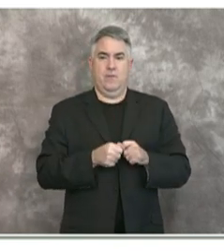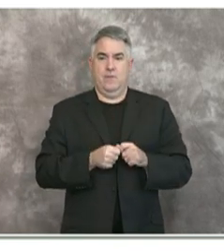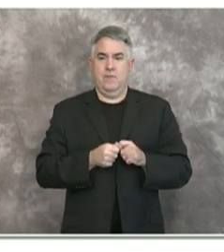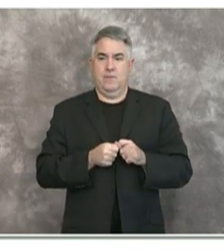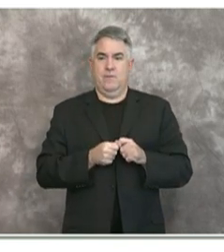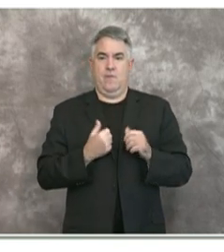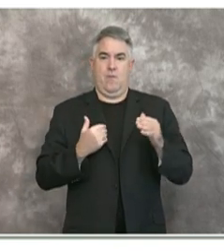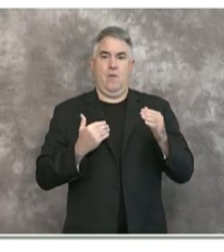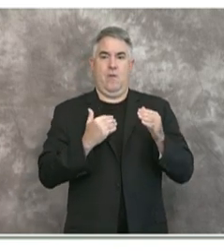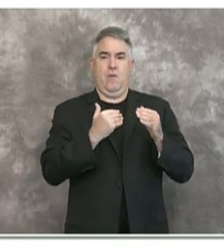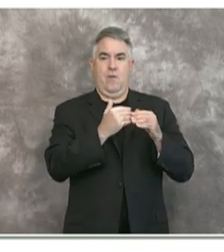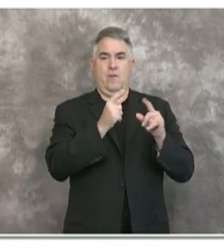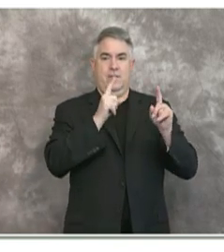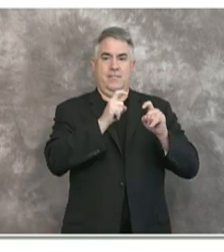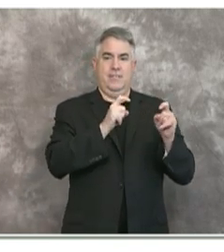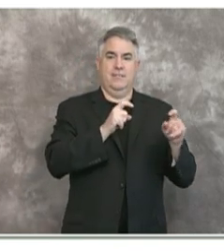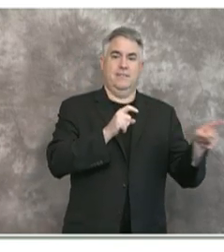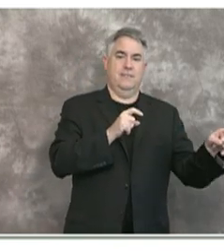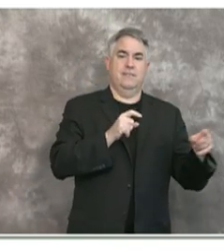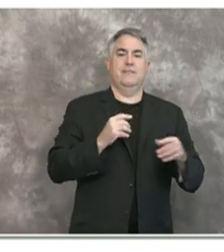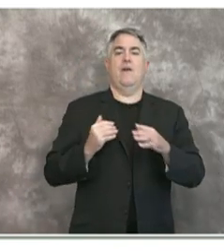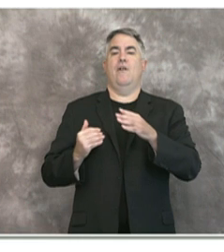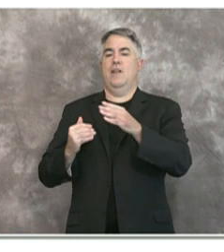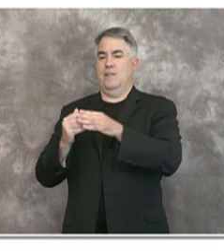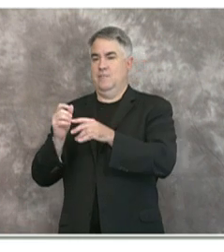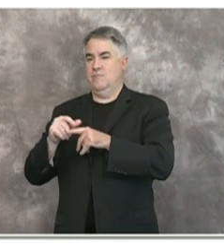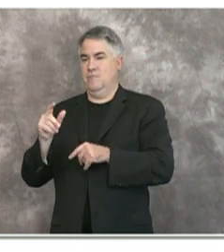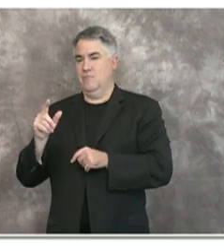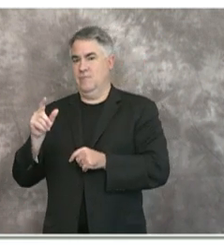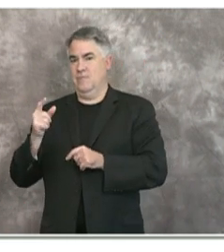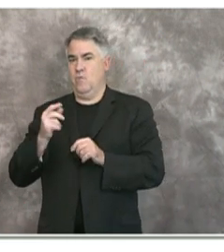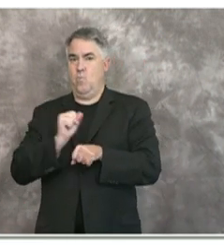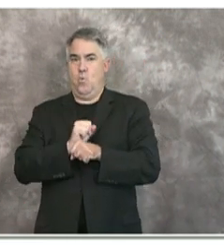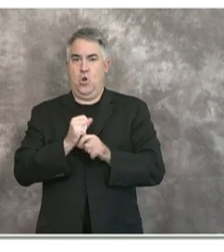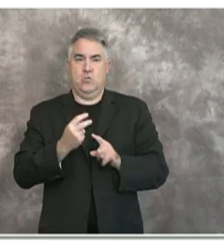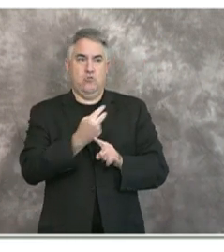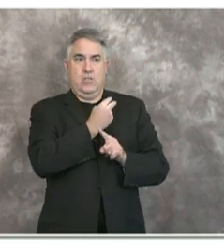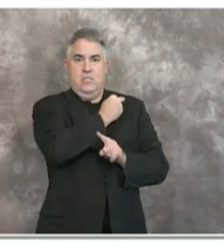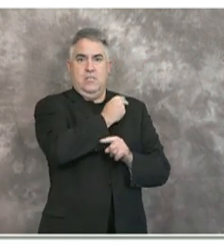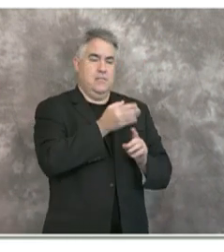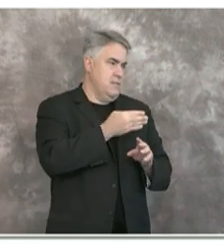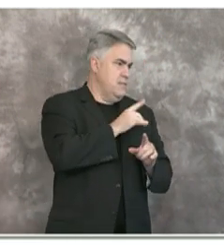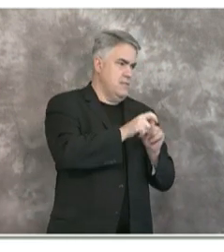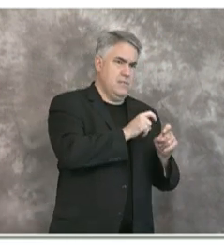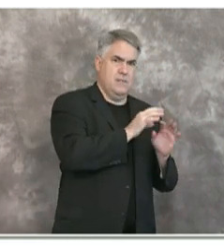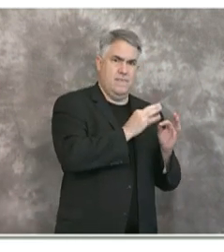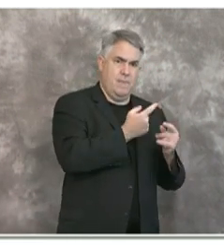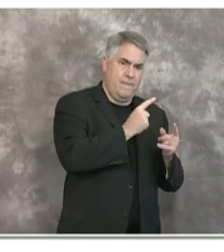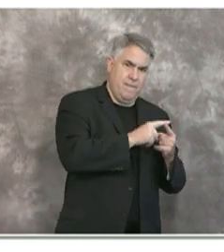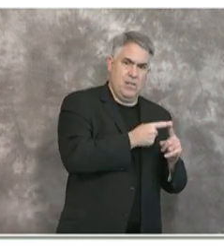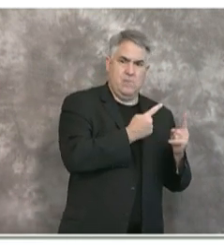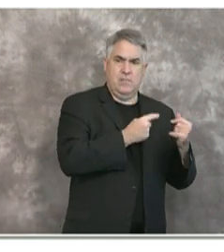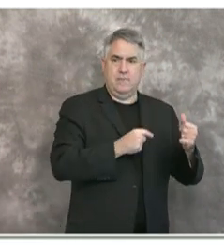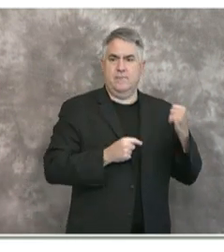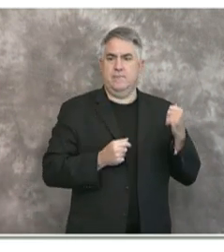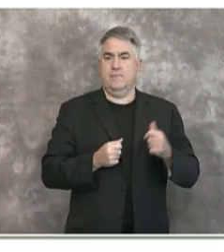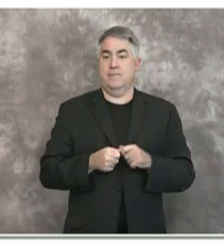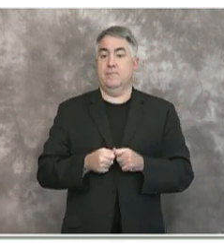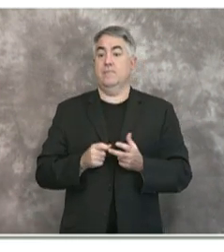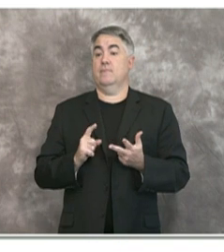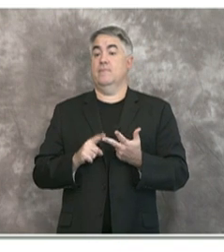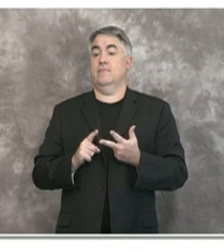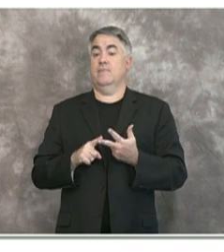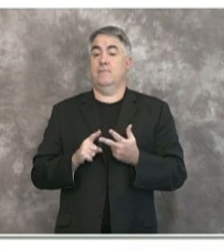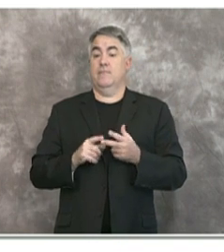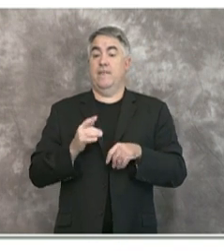testing goal, we're very close to our initial tracing goal, and both of those entities are progressing well. And then you can see on our treatment the availability of our